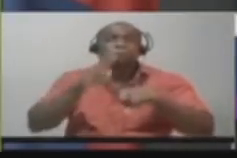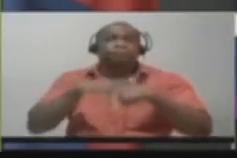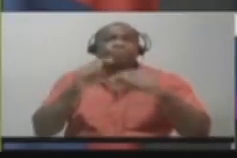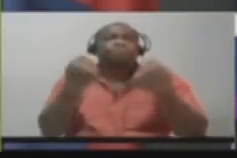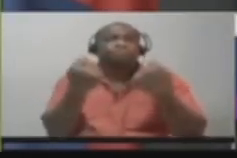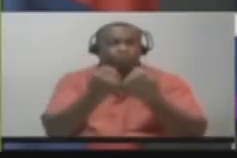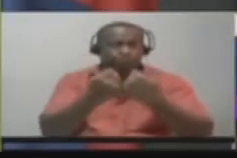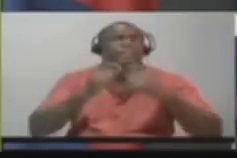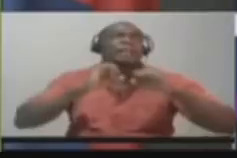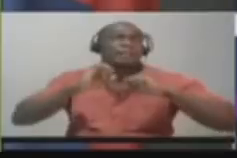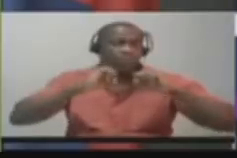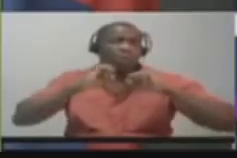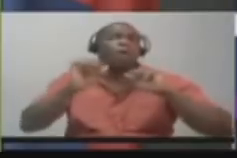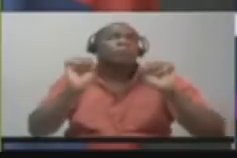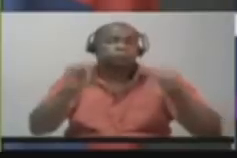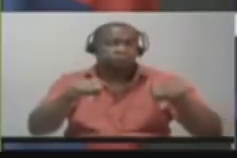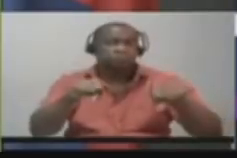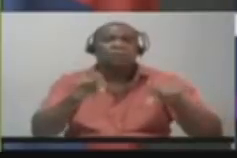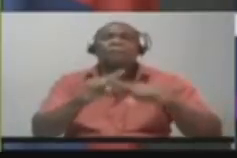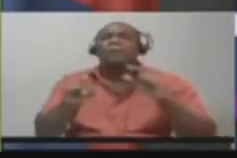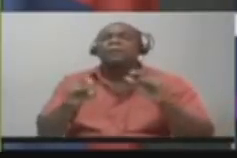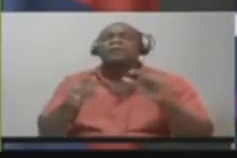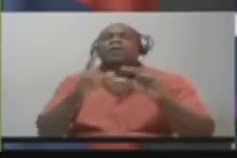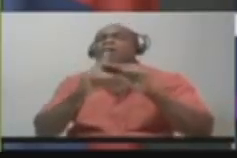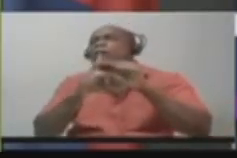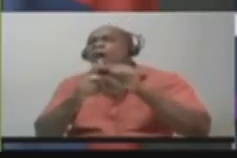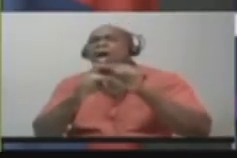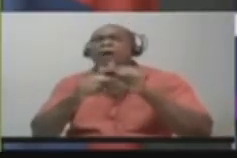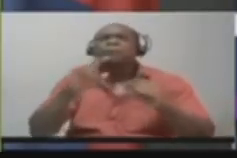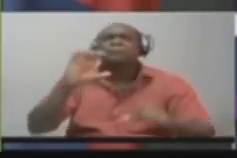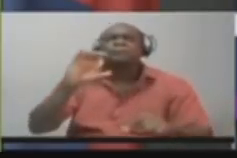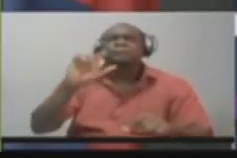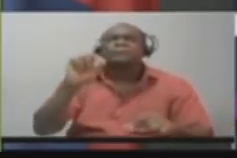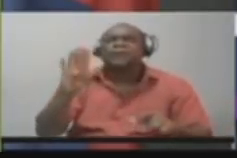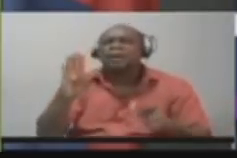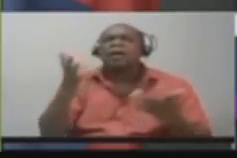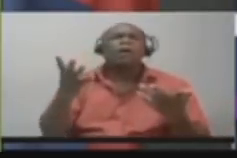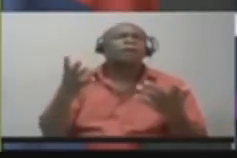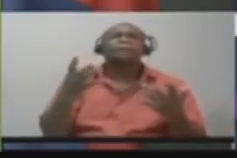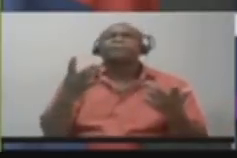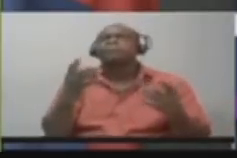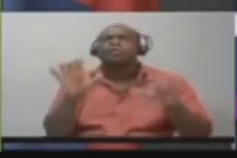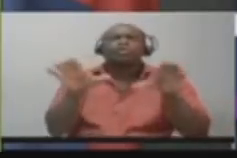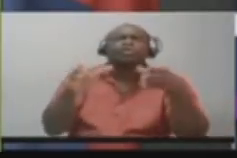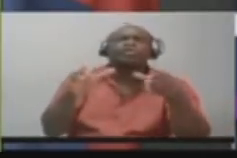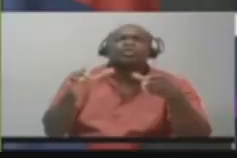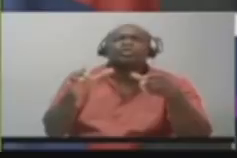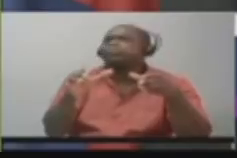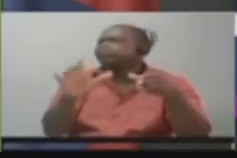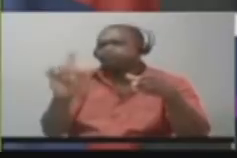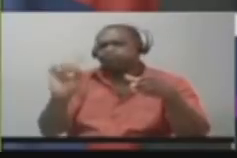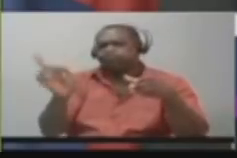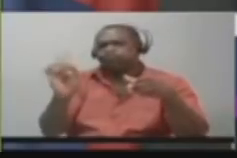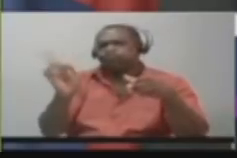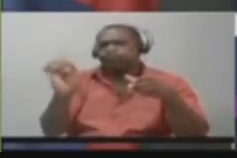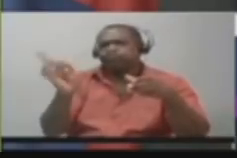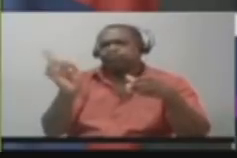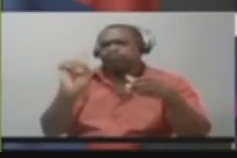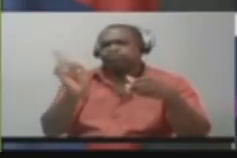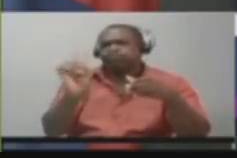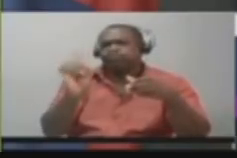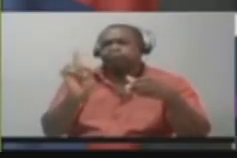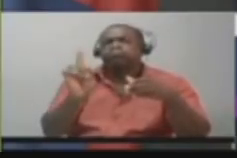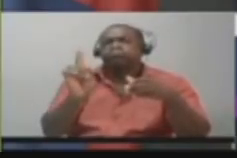level with your clubs and so on, not yet. Not yet. We are doing well. Let's